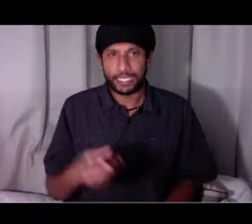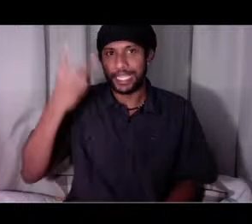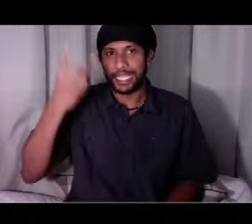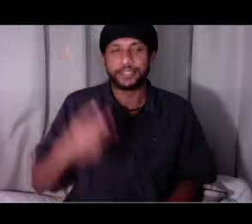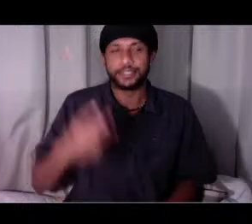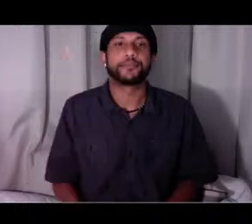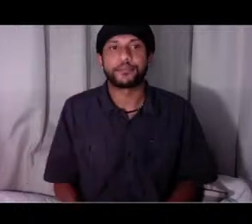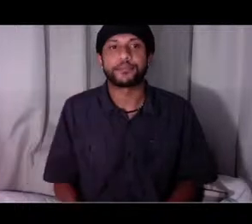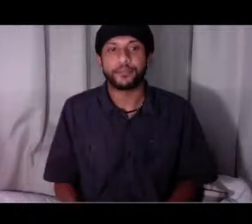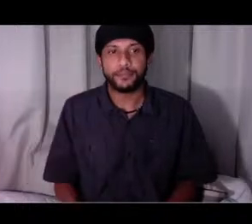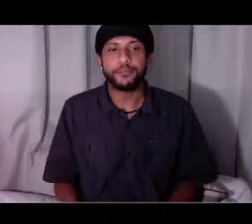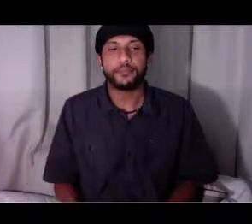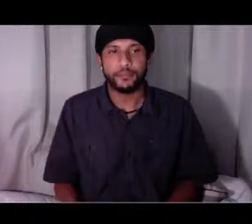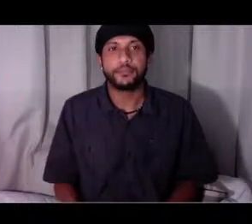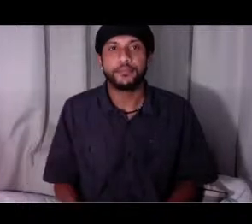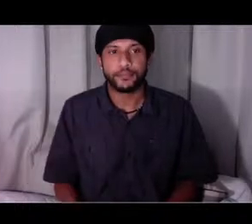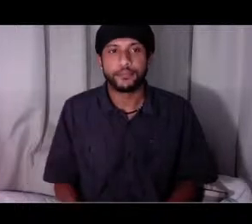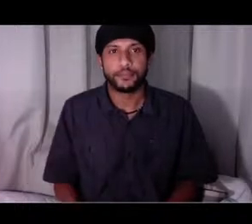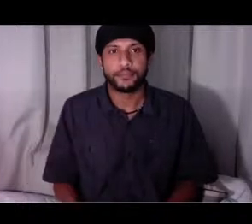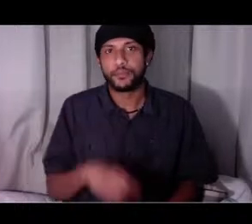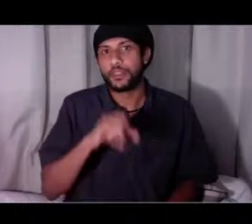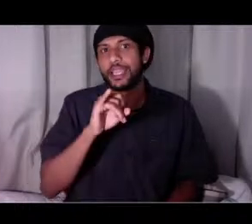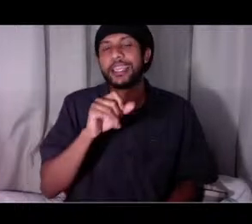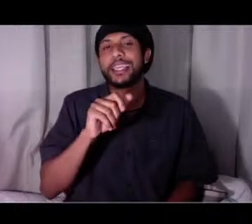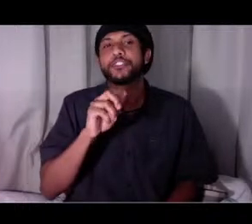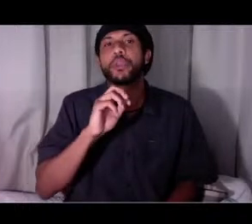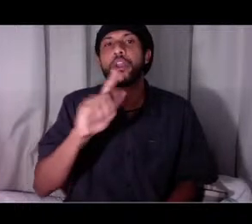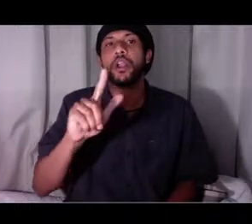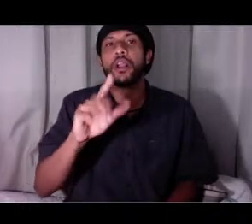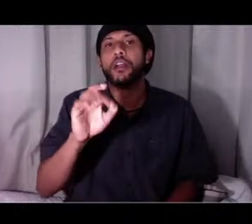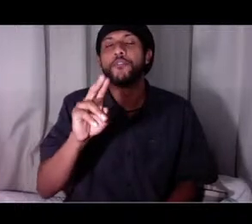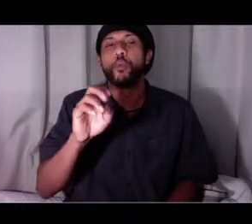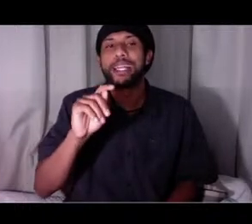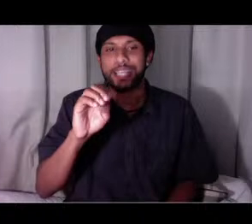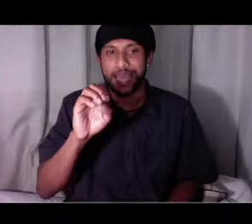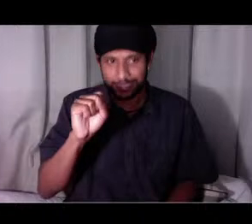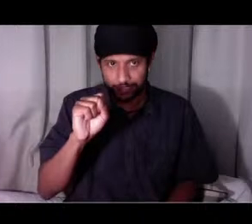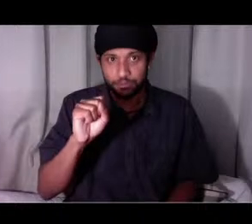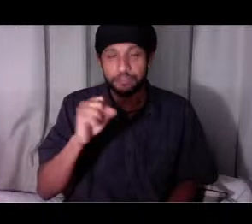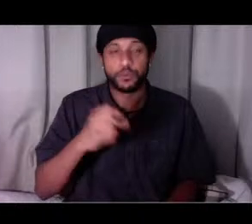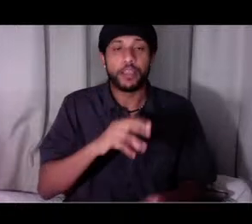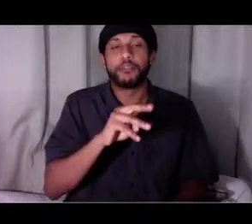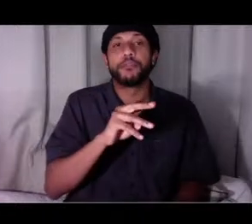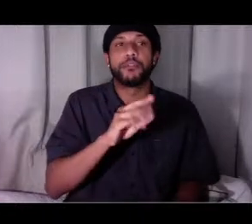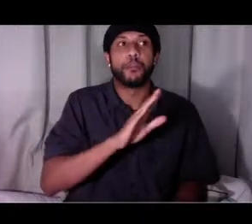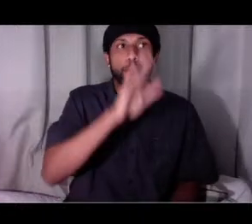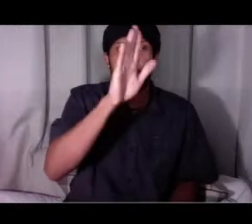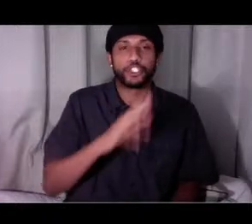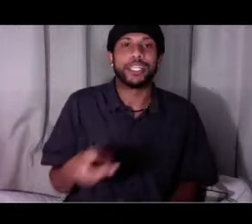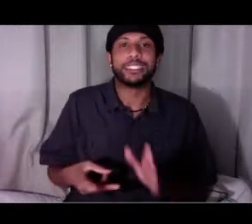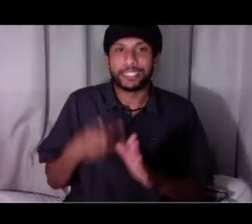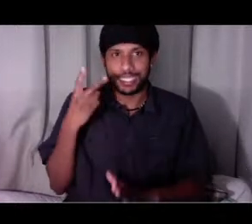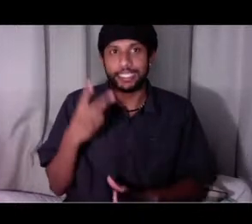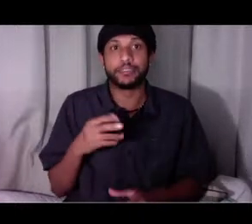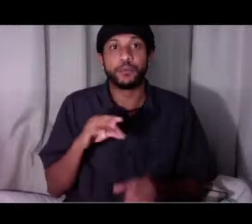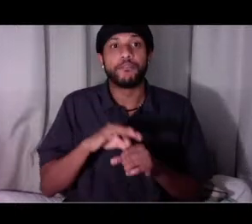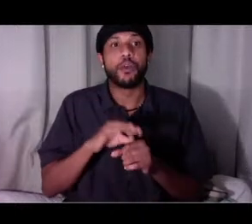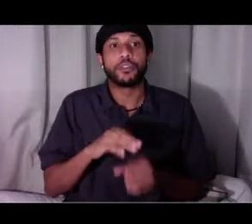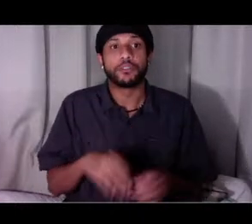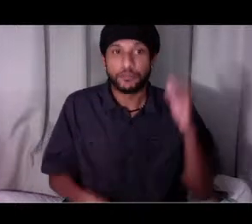Isel and a second by Israel quentes so you have a motion in a second at this time I'll call for a roll call votee Miss